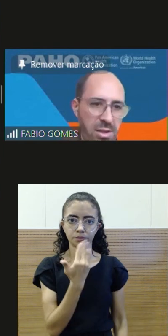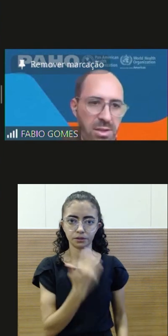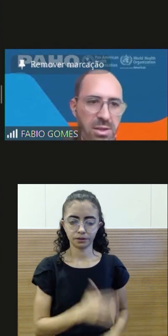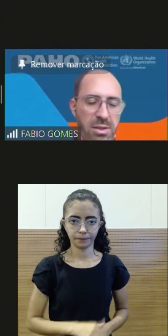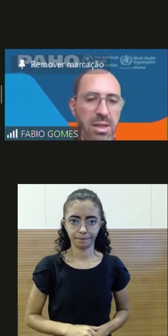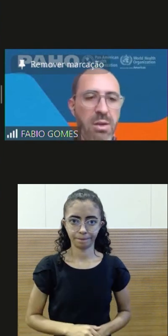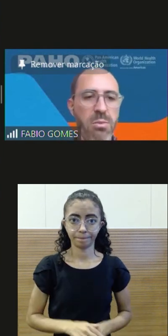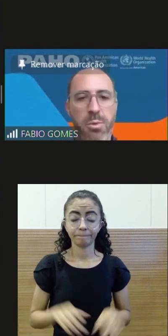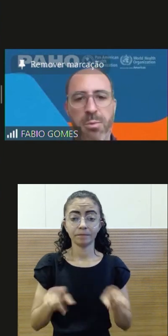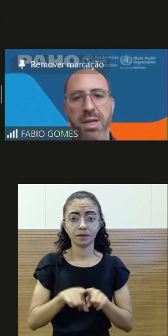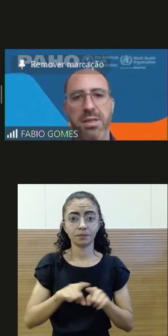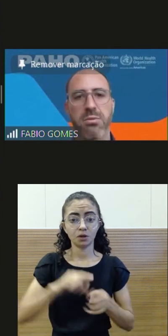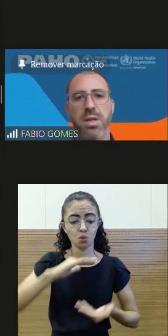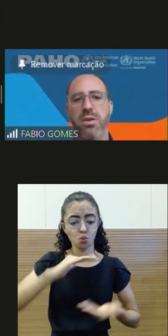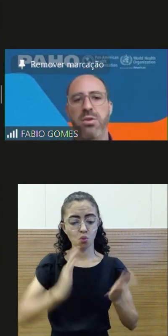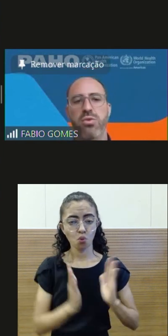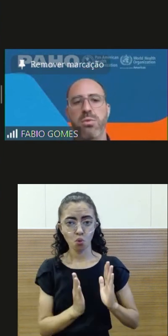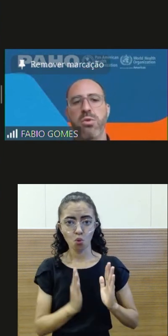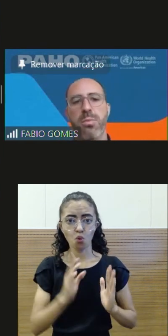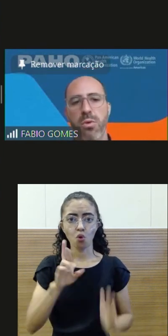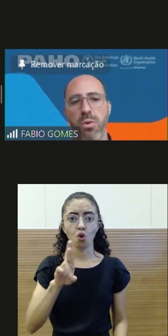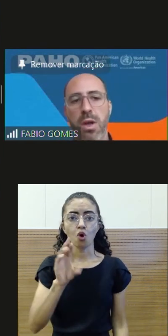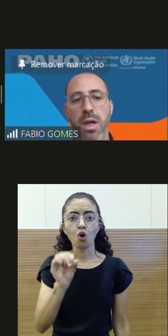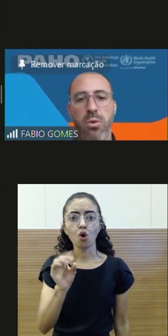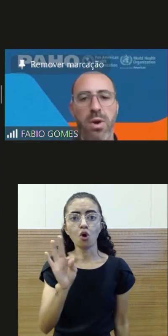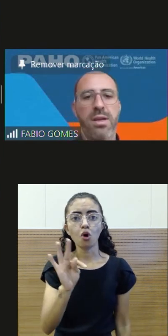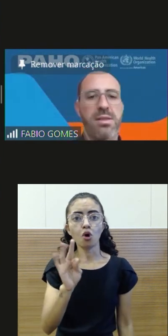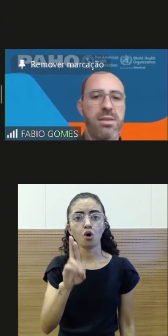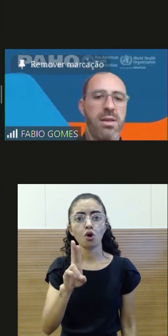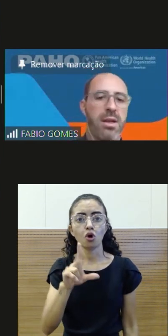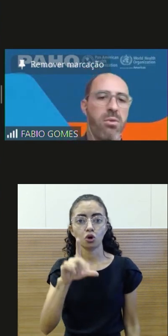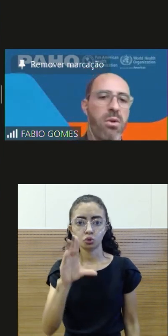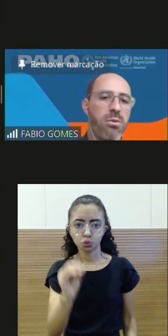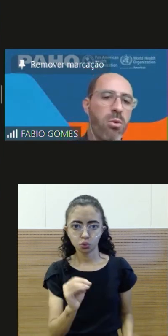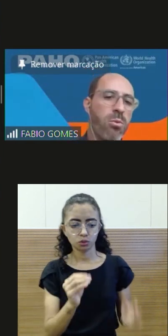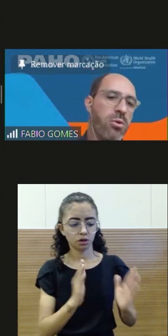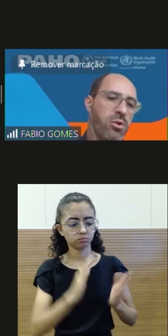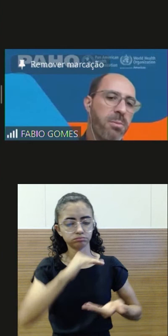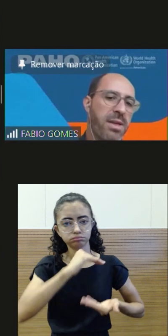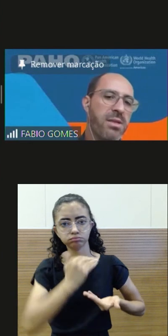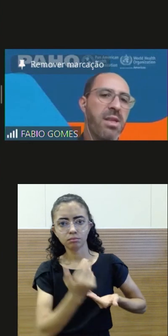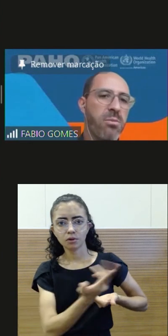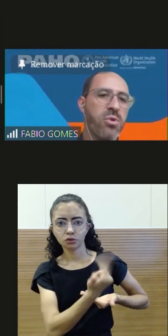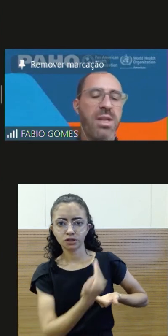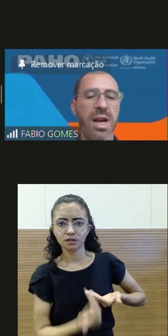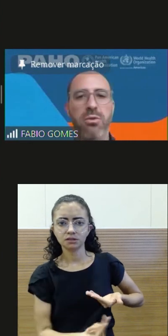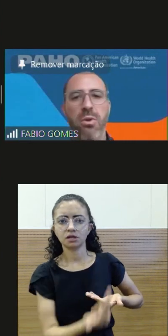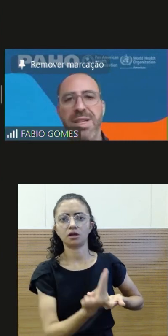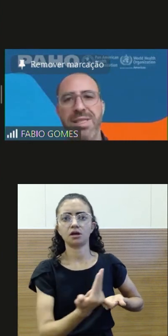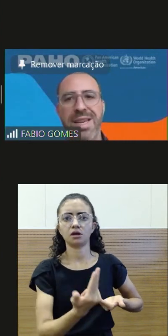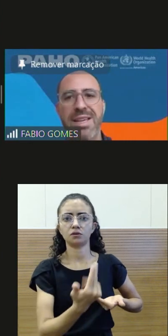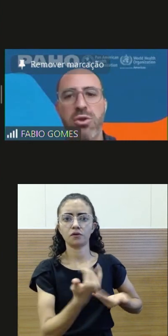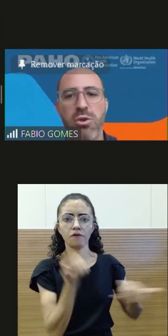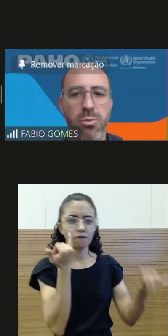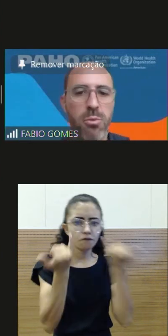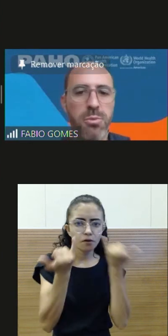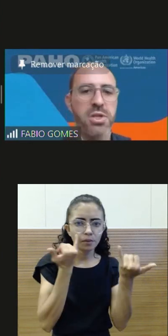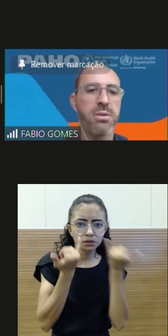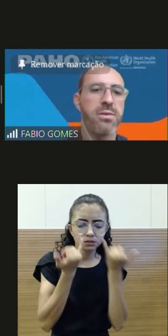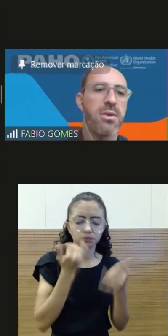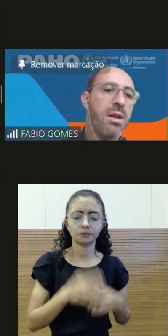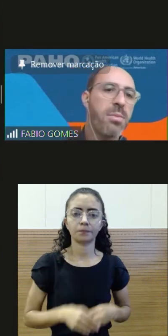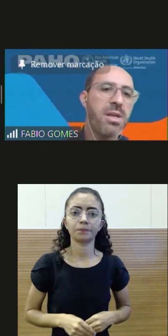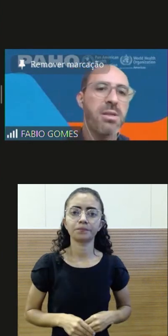systems. And starting in terms of labeling, we have something that sums up how countries